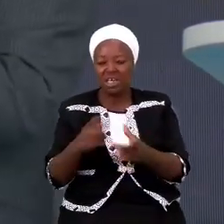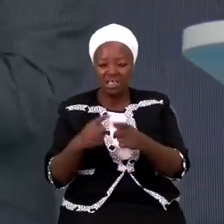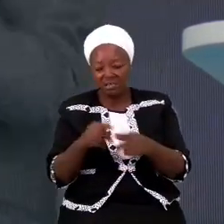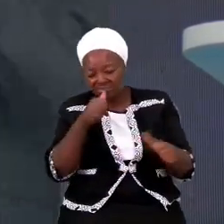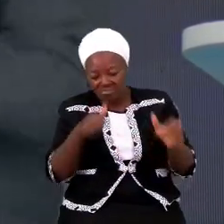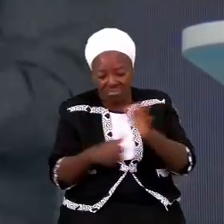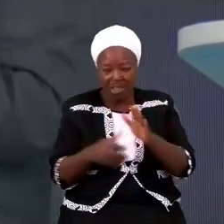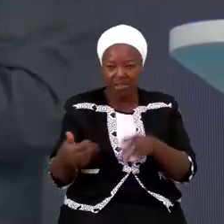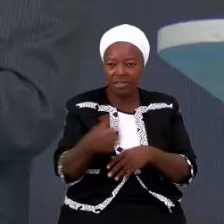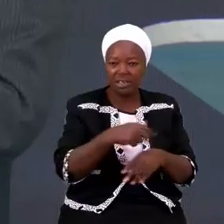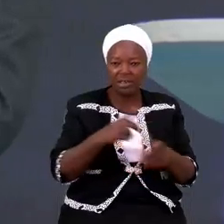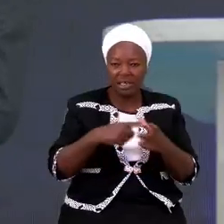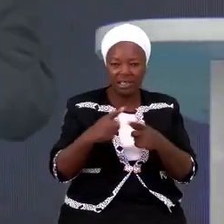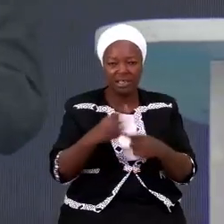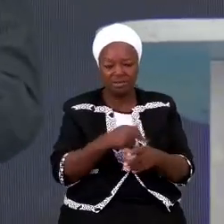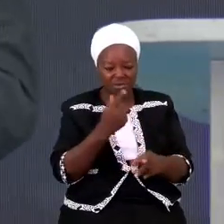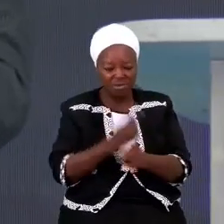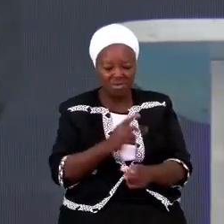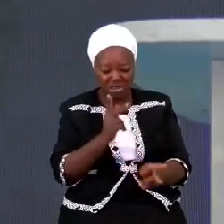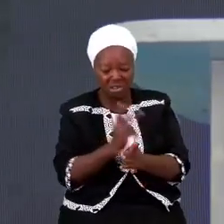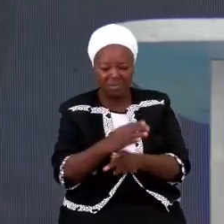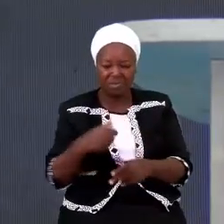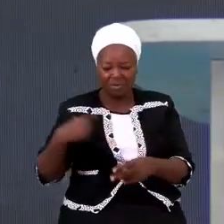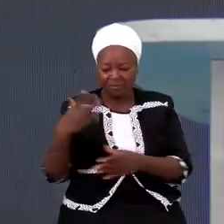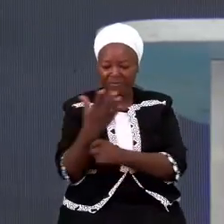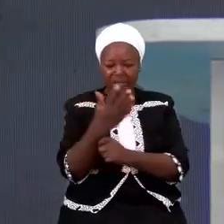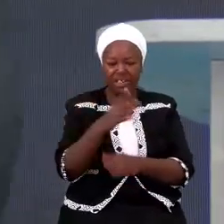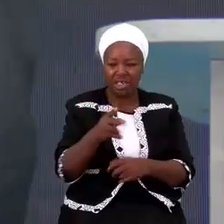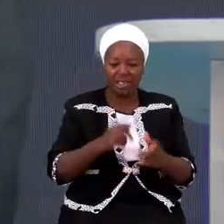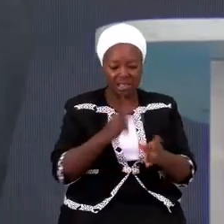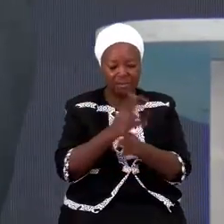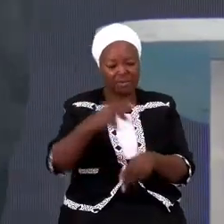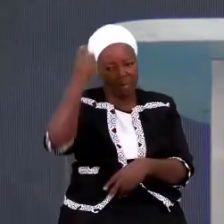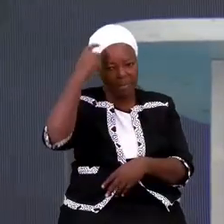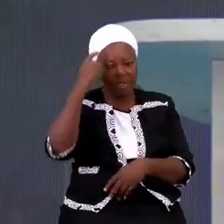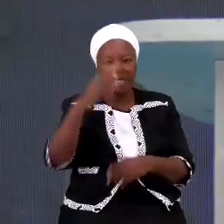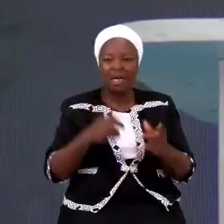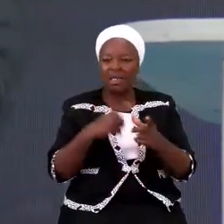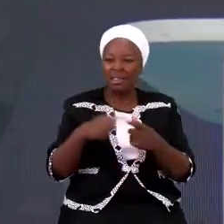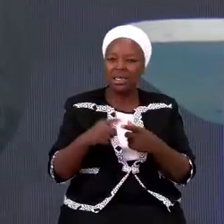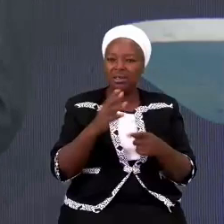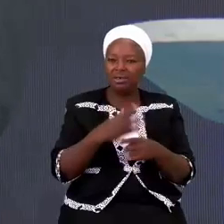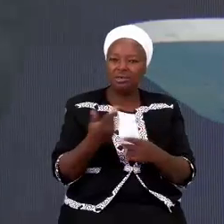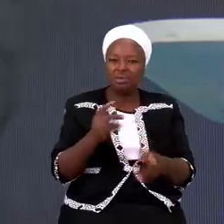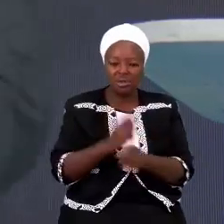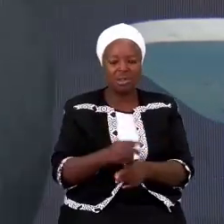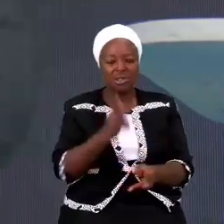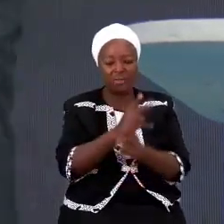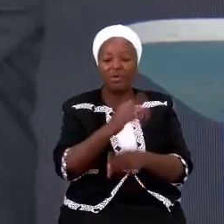your private life, and then you just give yourself out, no discipline,